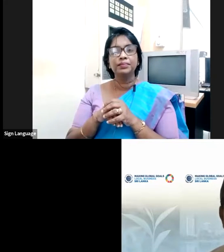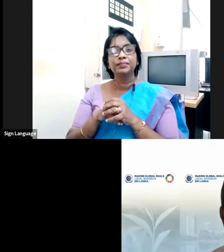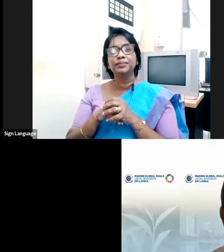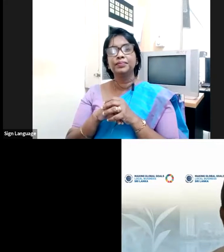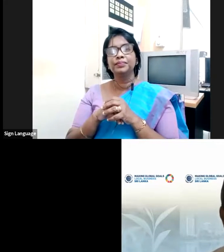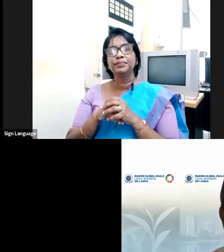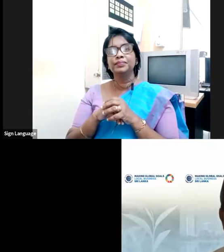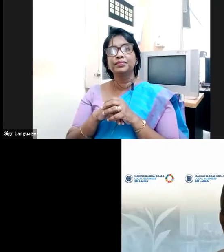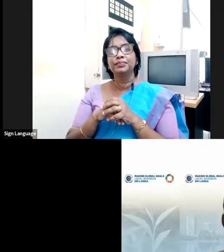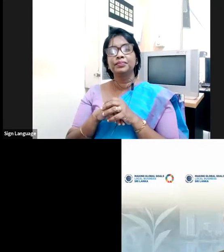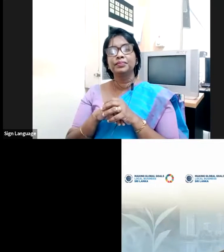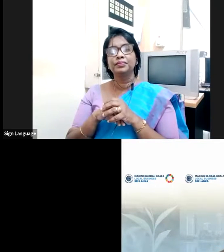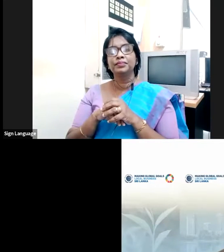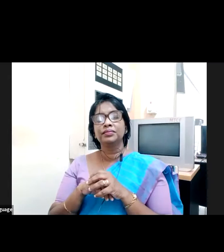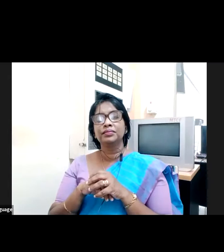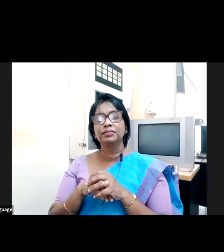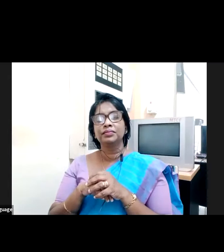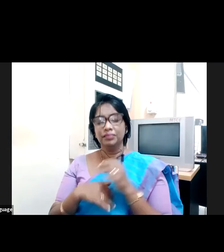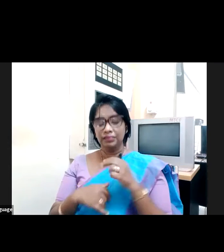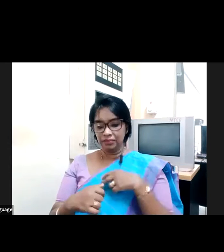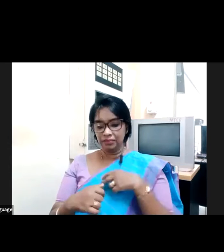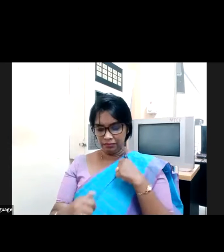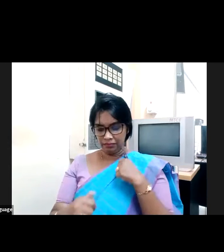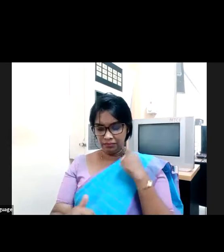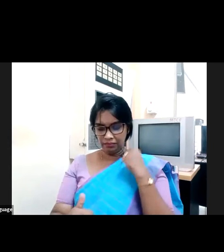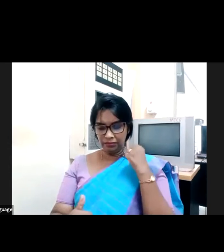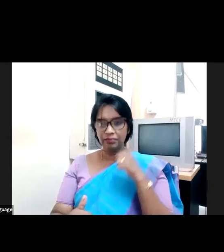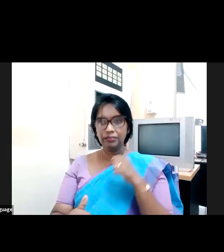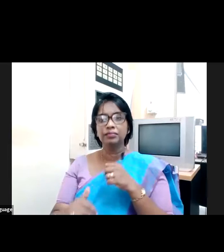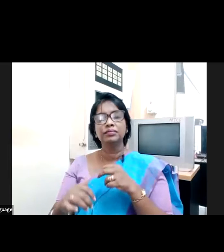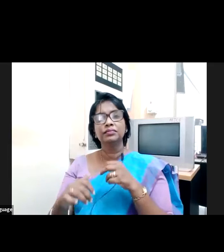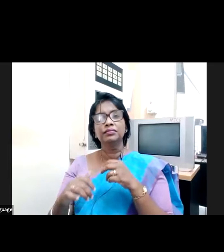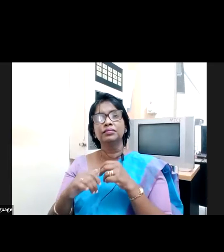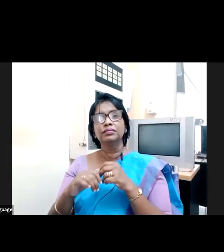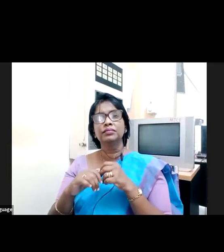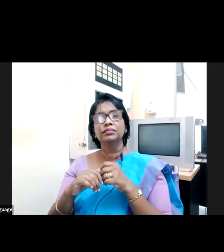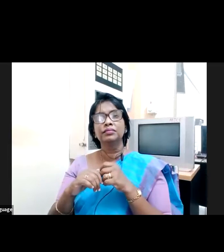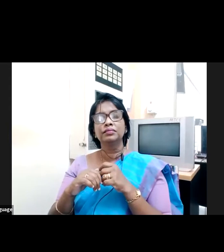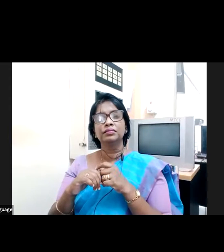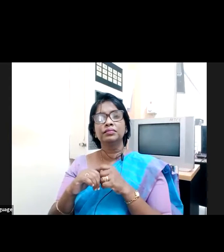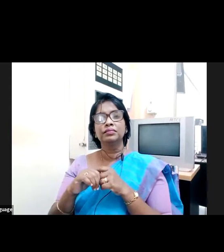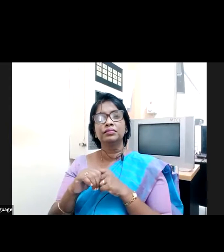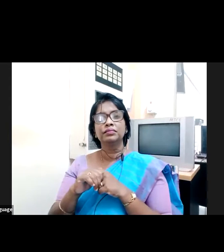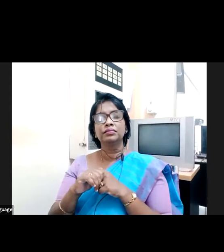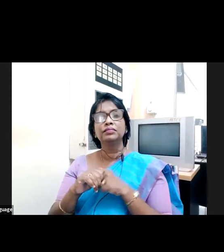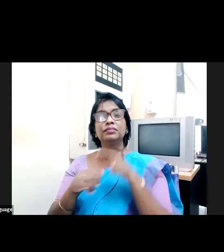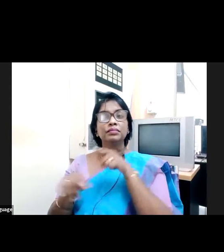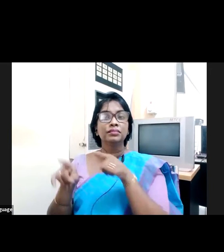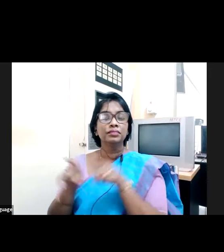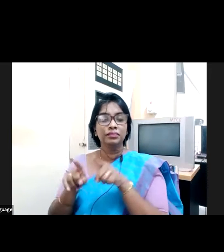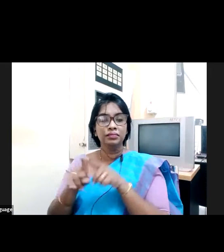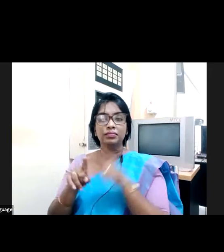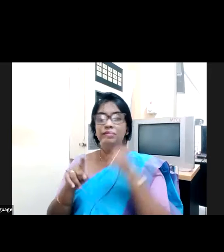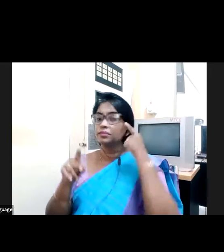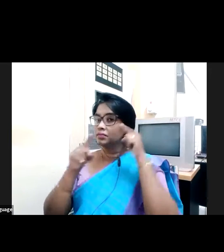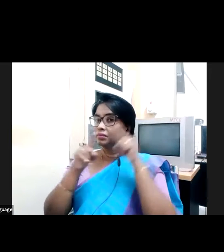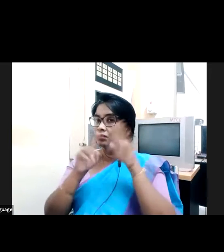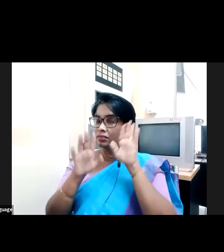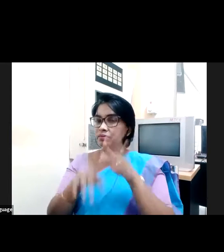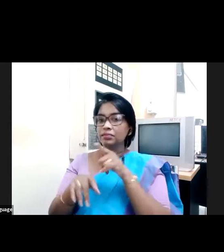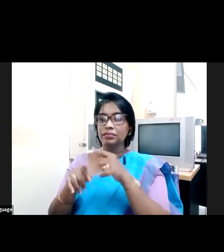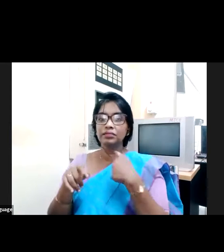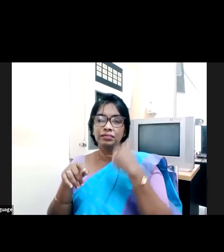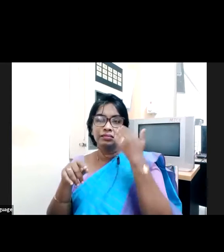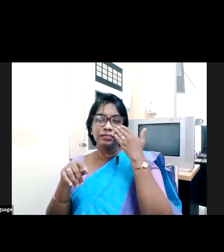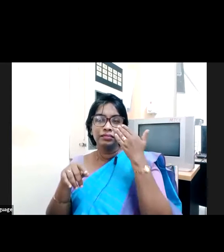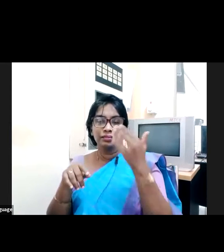your views. Thank you. Good morning. Thank you, Supun. Yes, we are talking about the future,